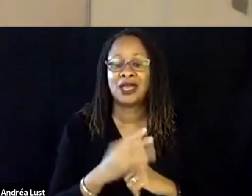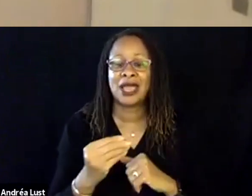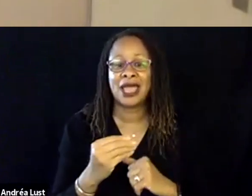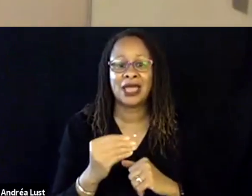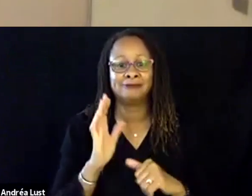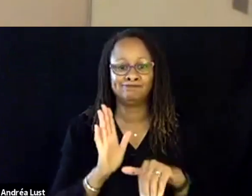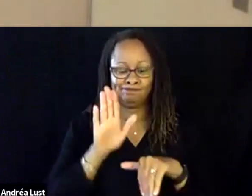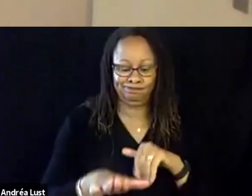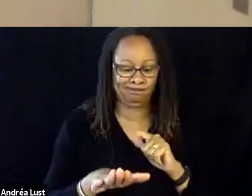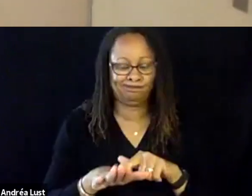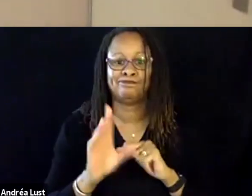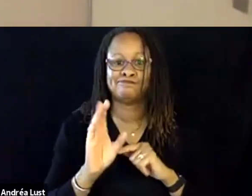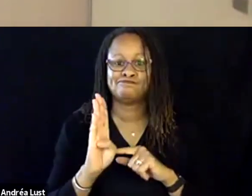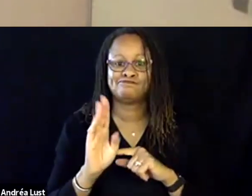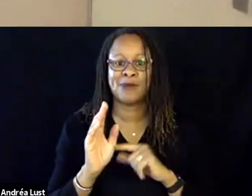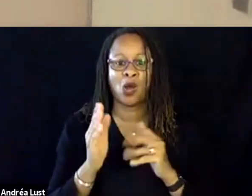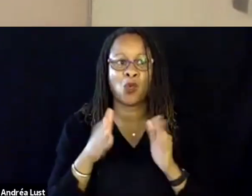for us all.